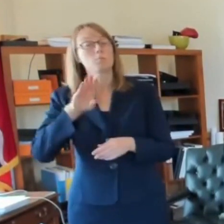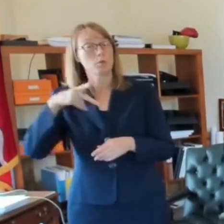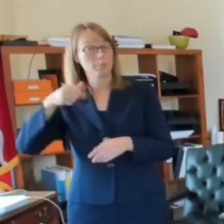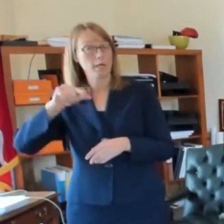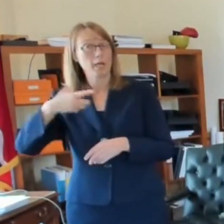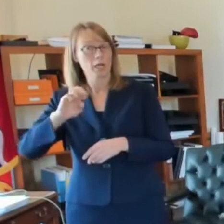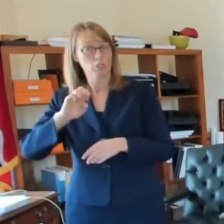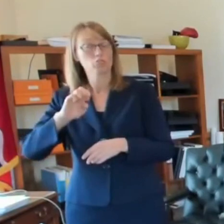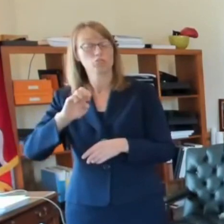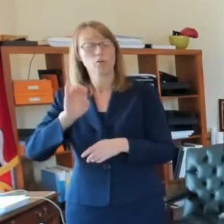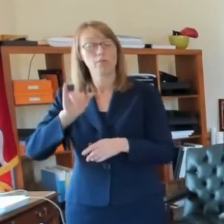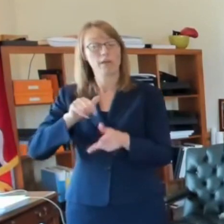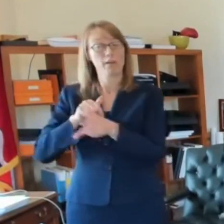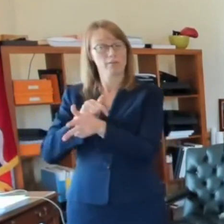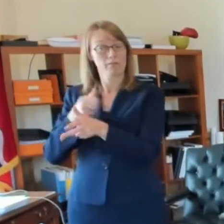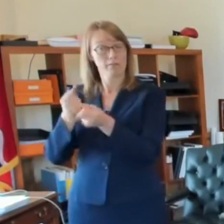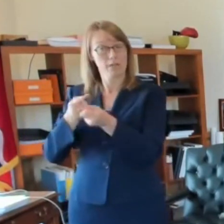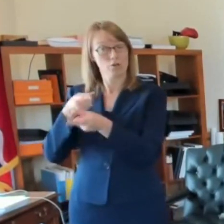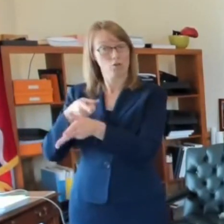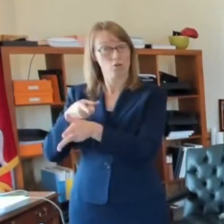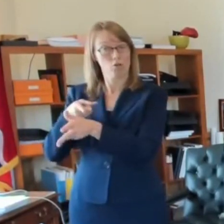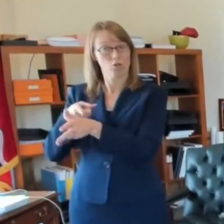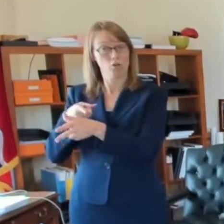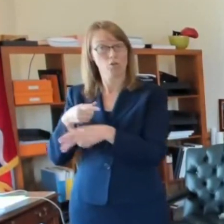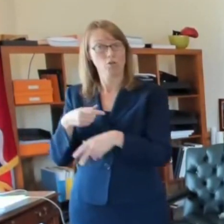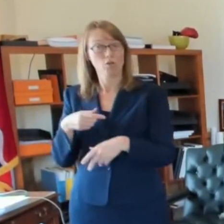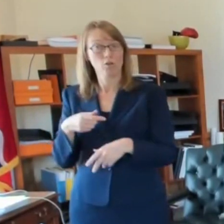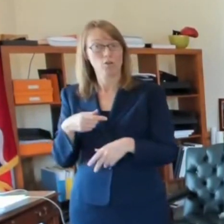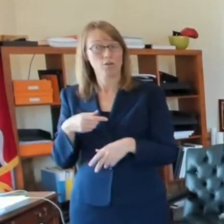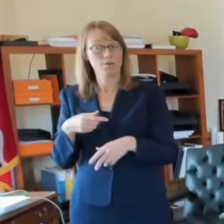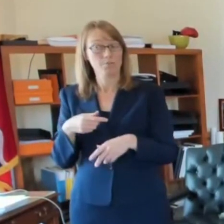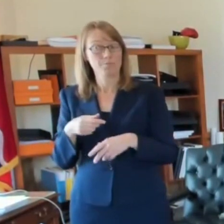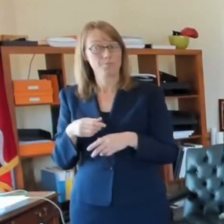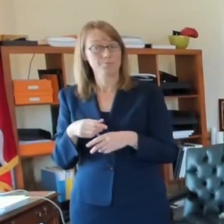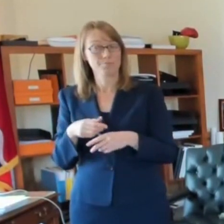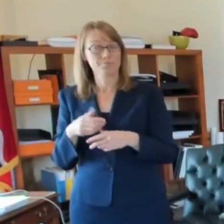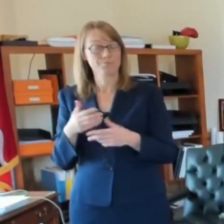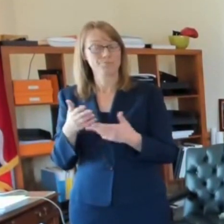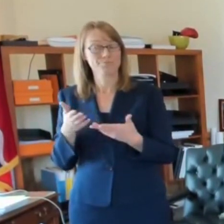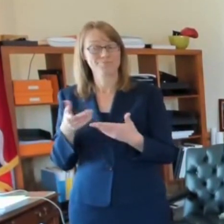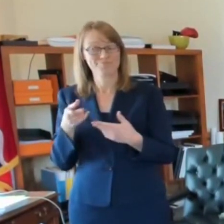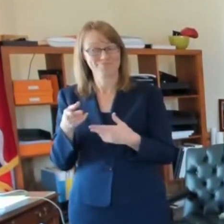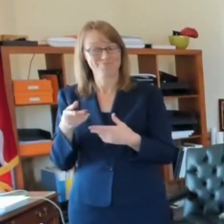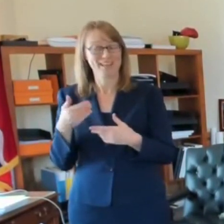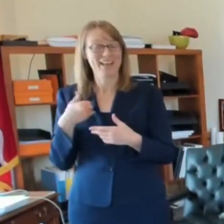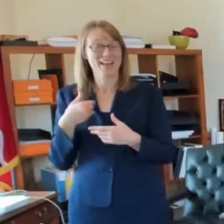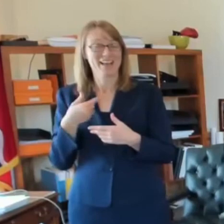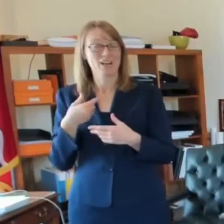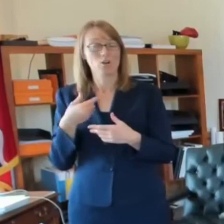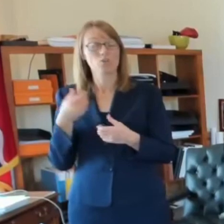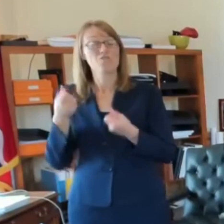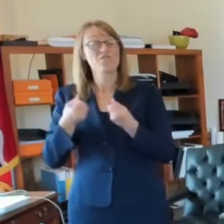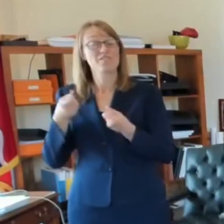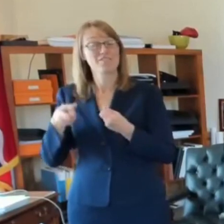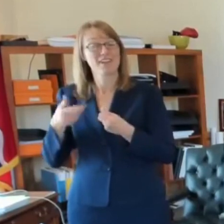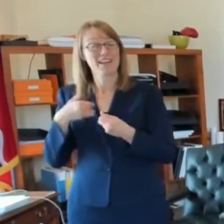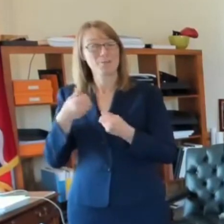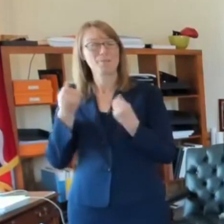vehicle. I did see the vehicle last night, had several gunshot wounds, gunshot holes in it,